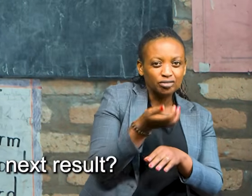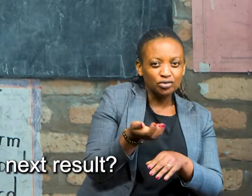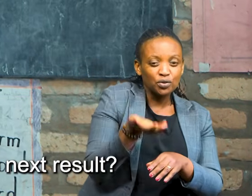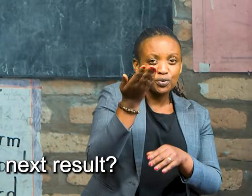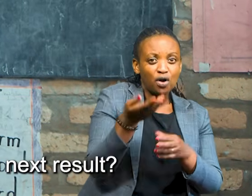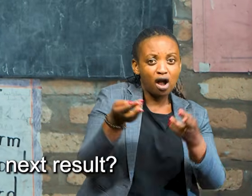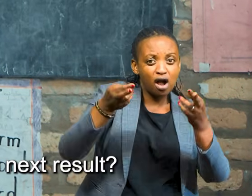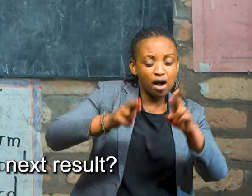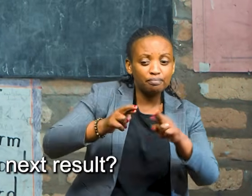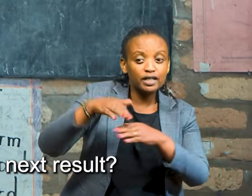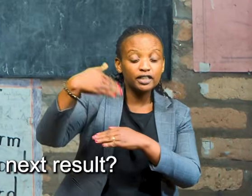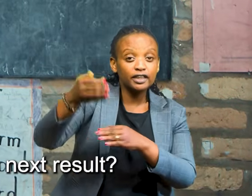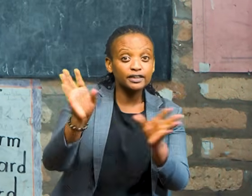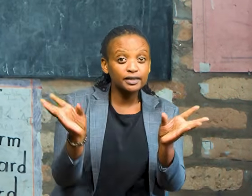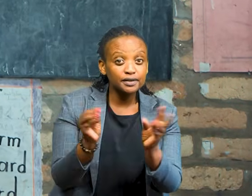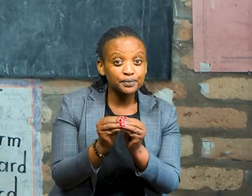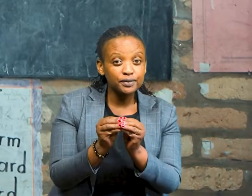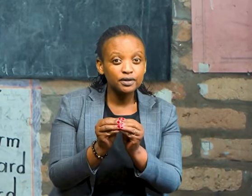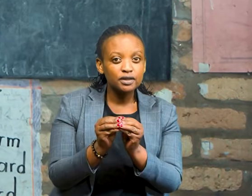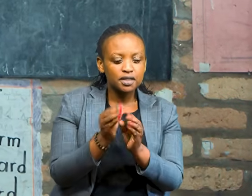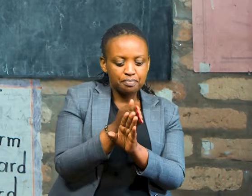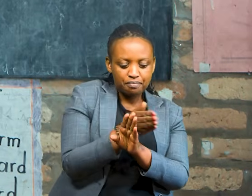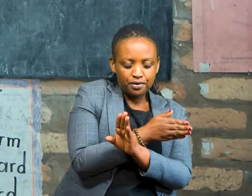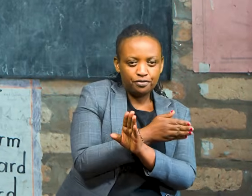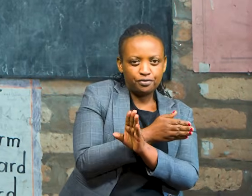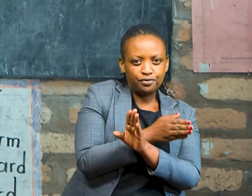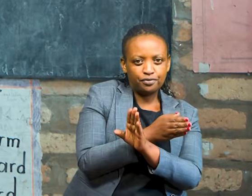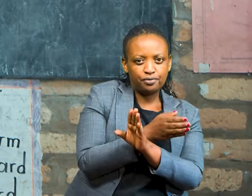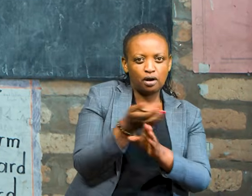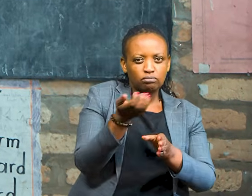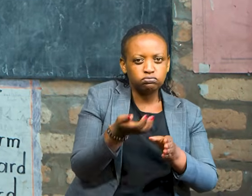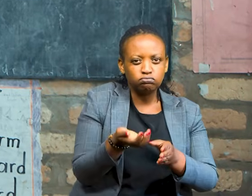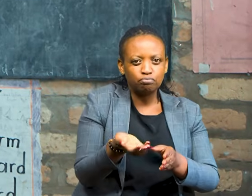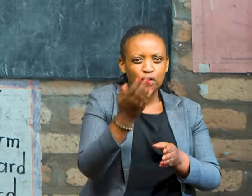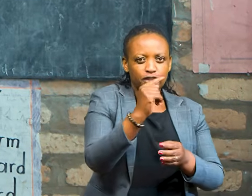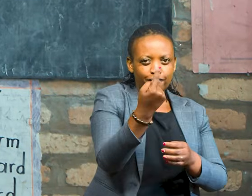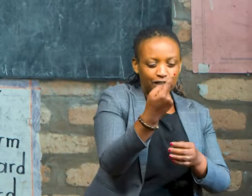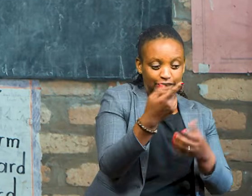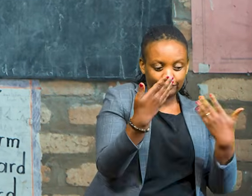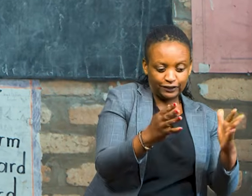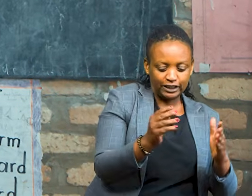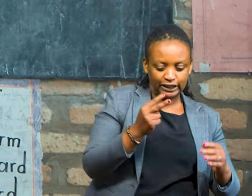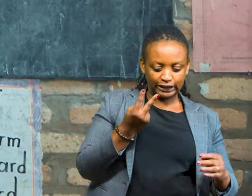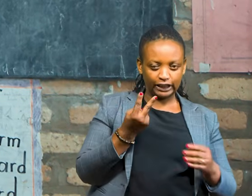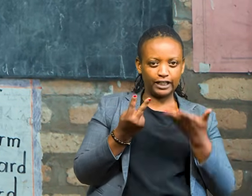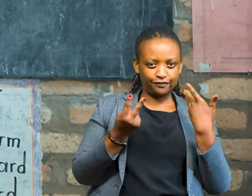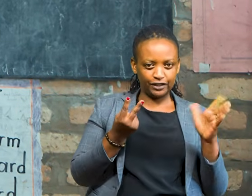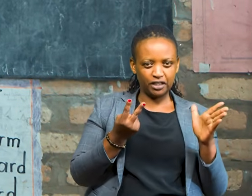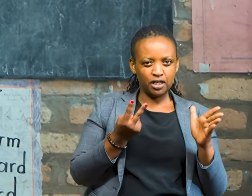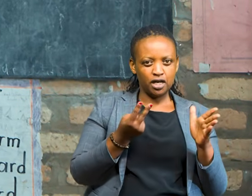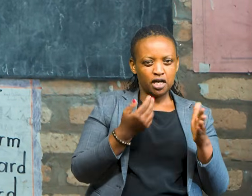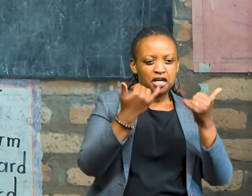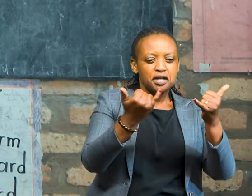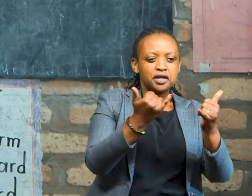toss affect the next result? The previous toss. This is the first toss. This is the second